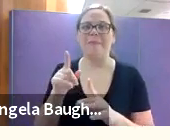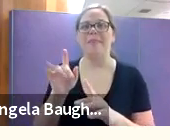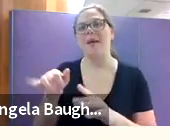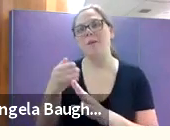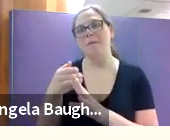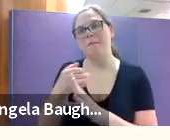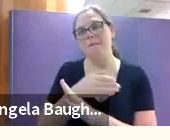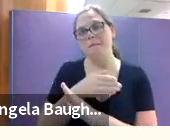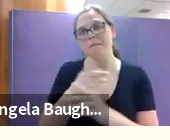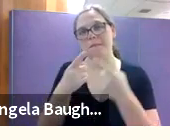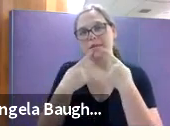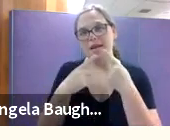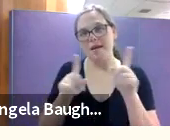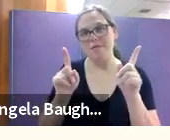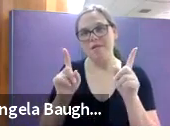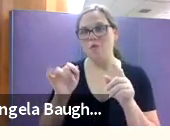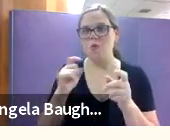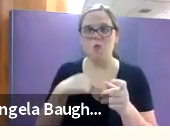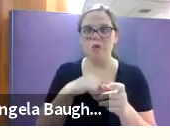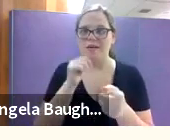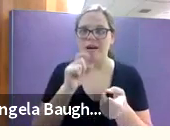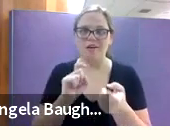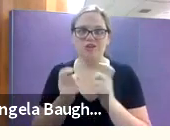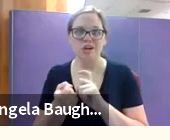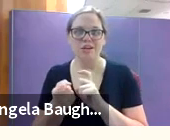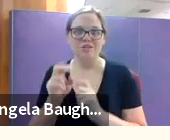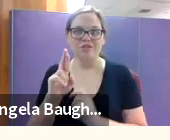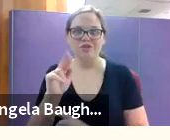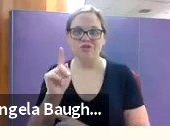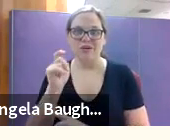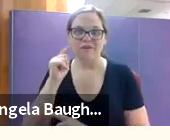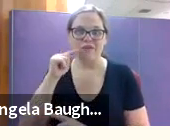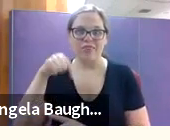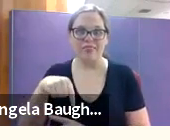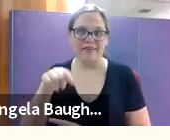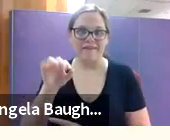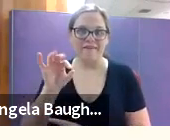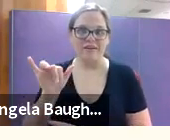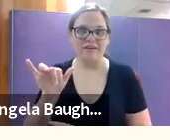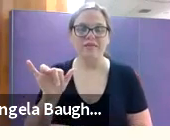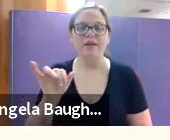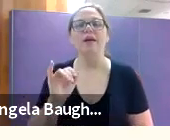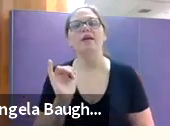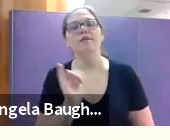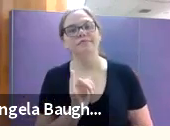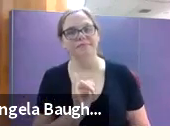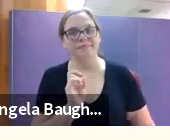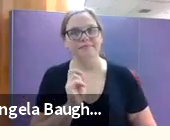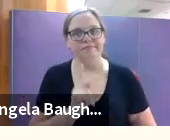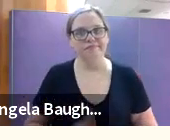made the announcement that we were not adjusting rates for this fiscal year. Ah, okay.